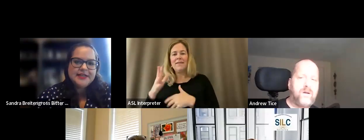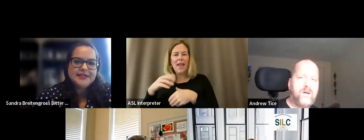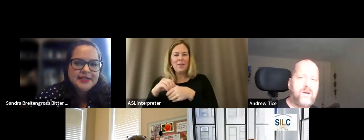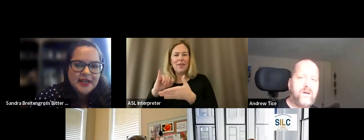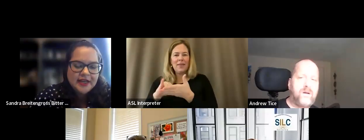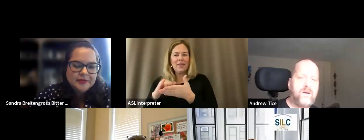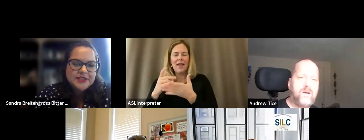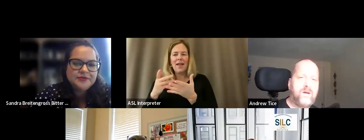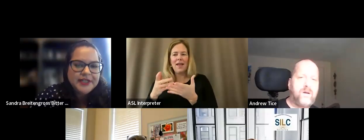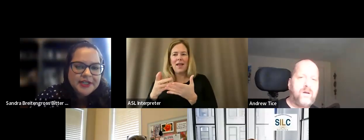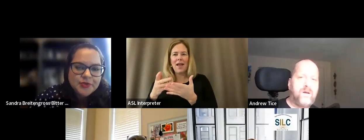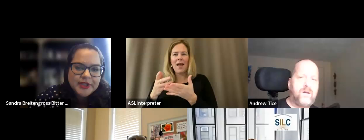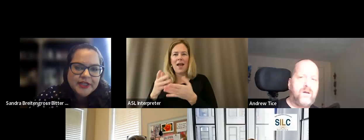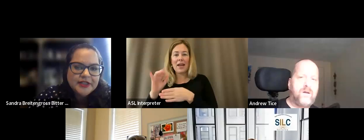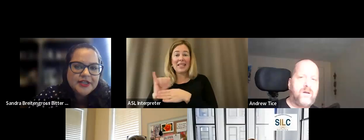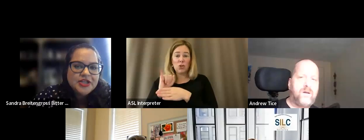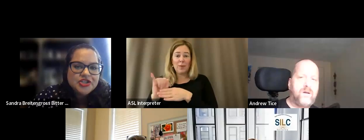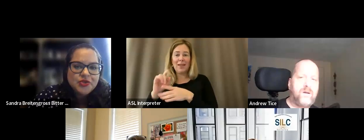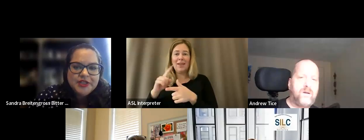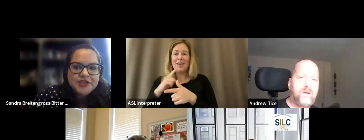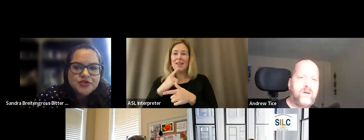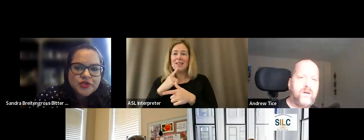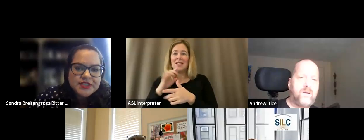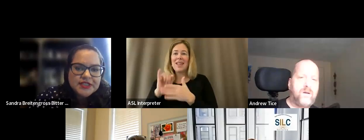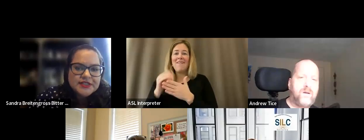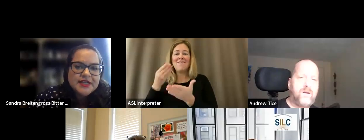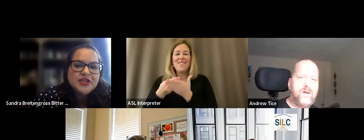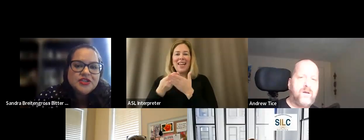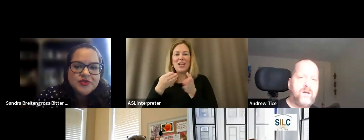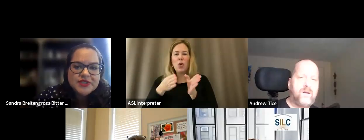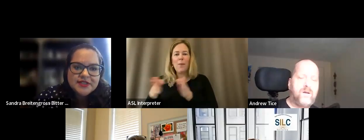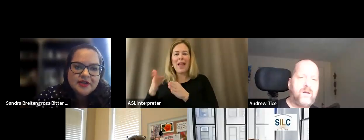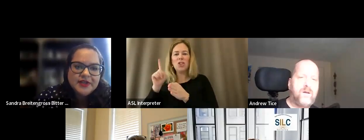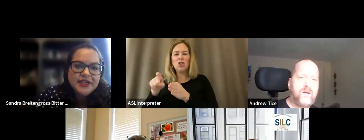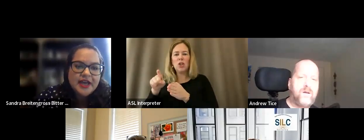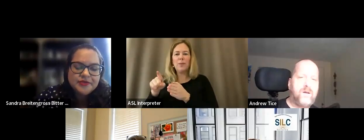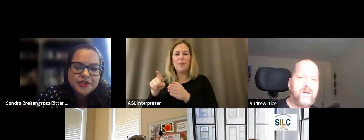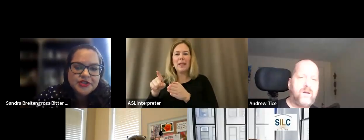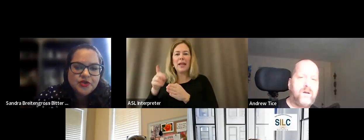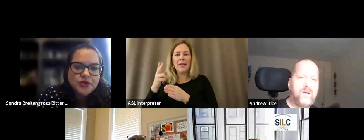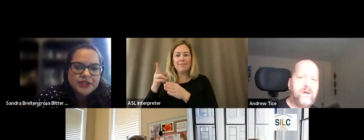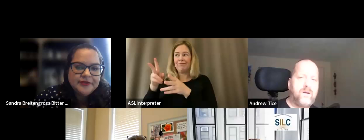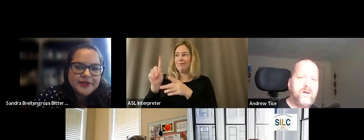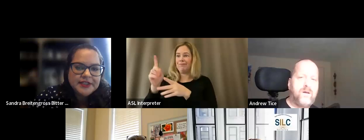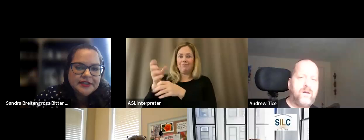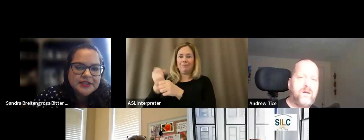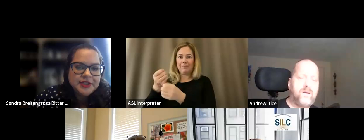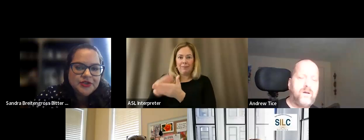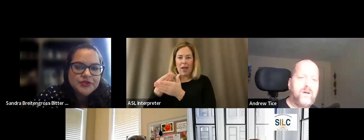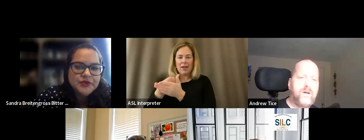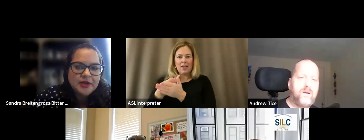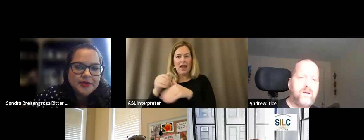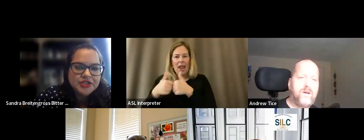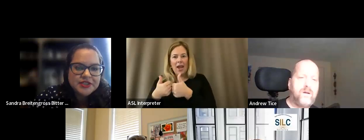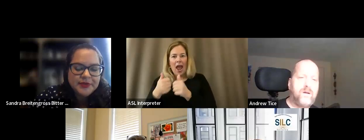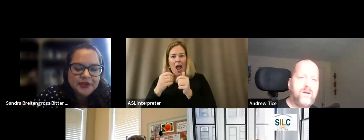it says that the financial plan should be the sources, uses of, and efforts to coordinate funding to be